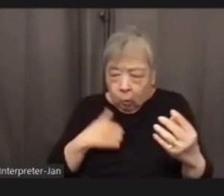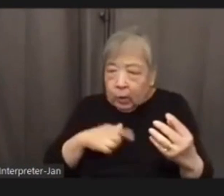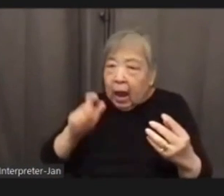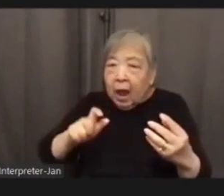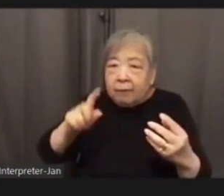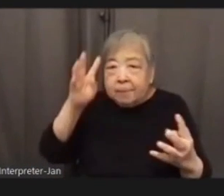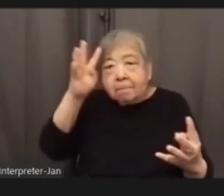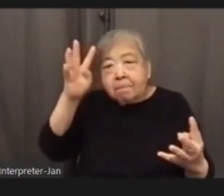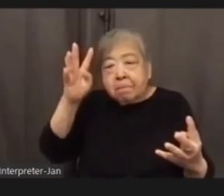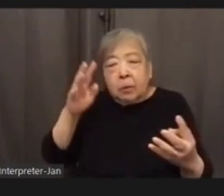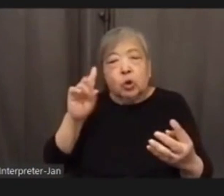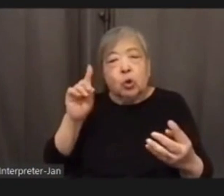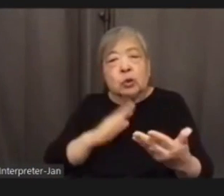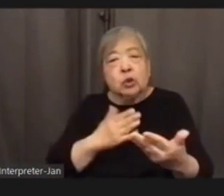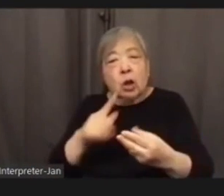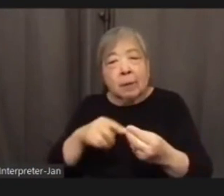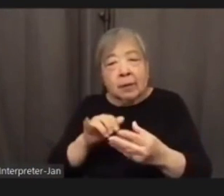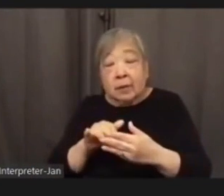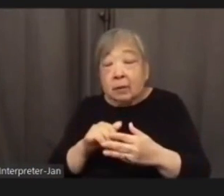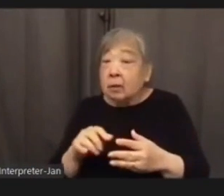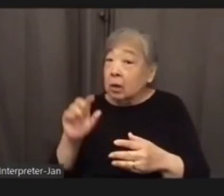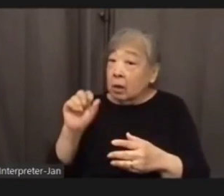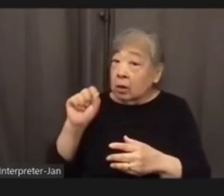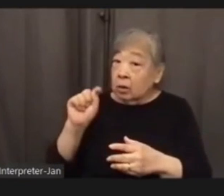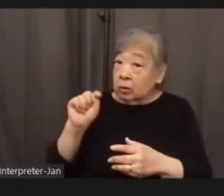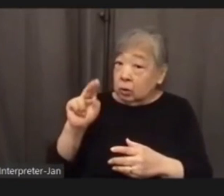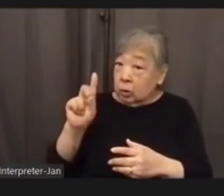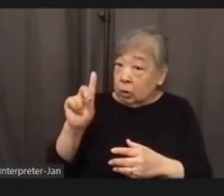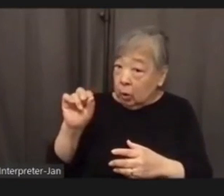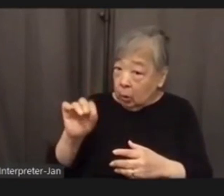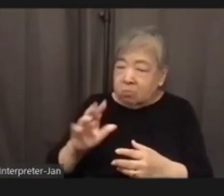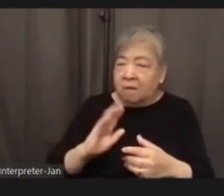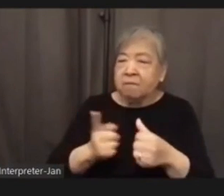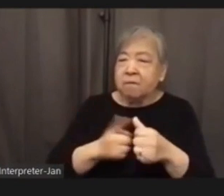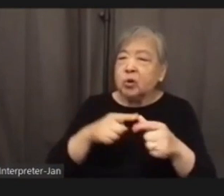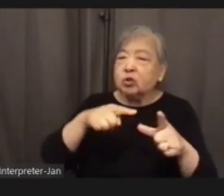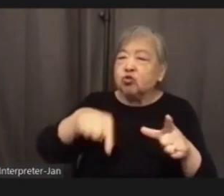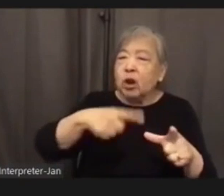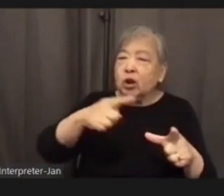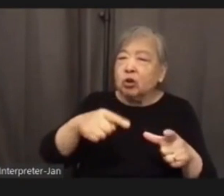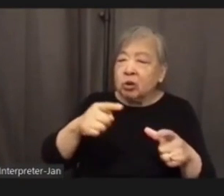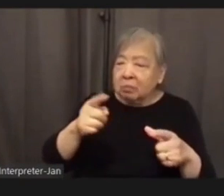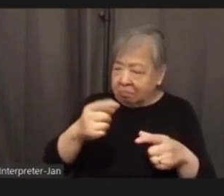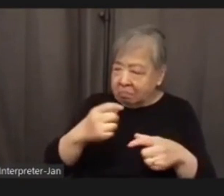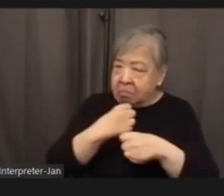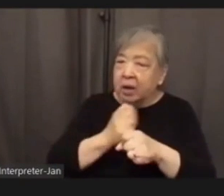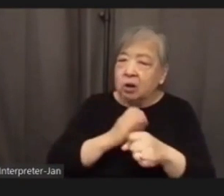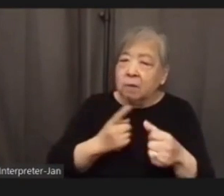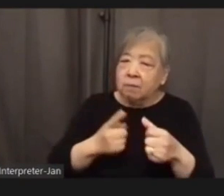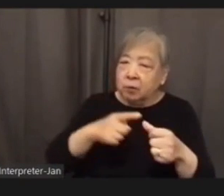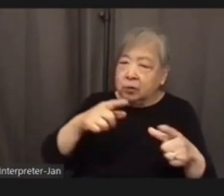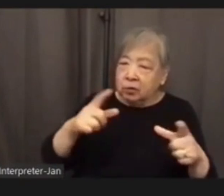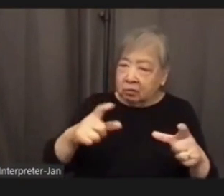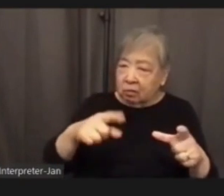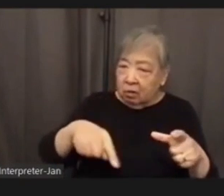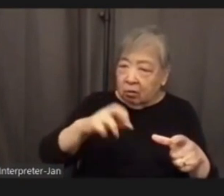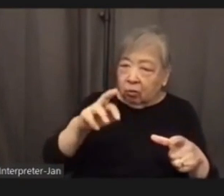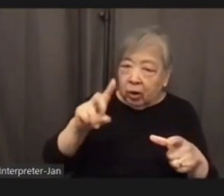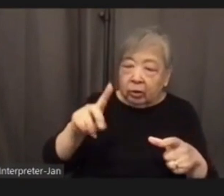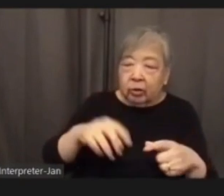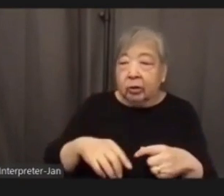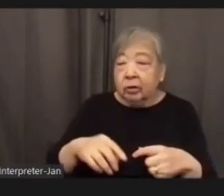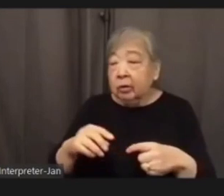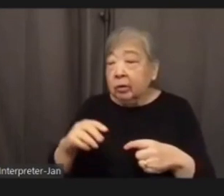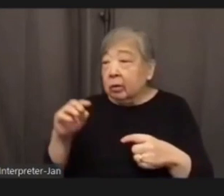And in the studio, Barbara Dane produced our first record. And in the studio, Atala